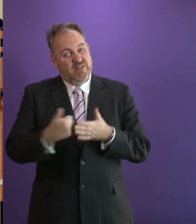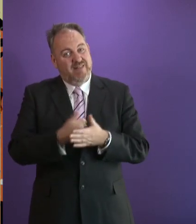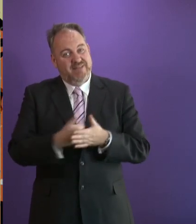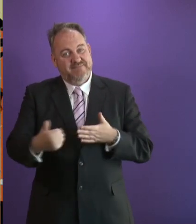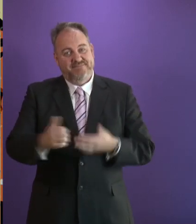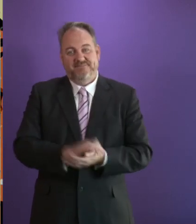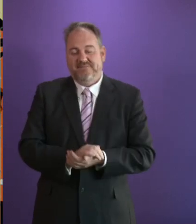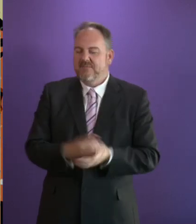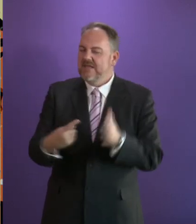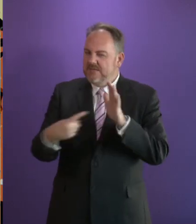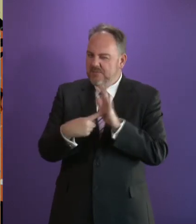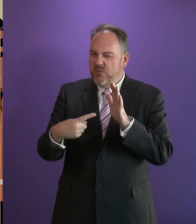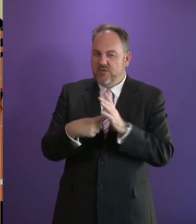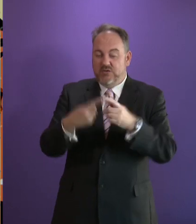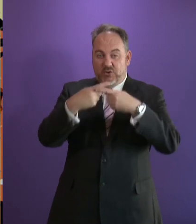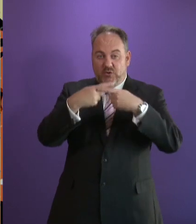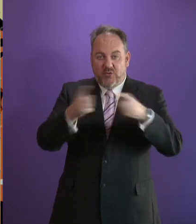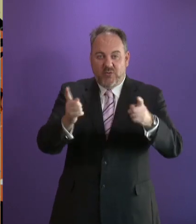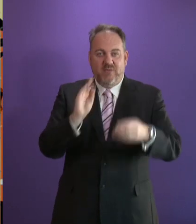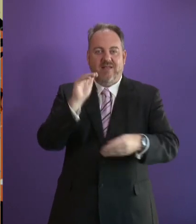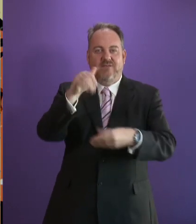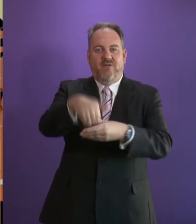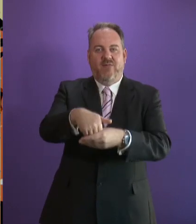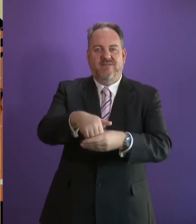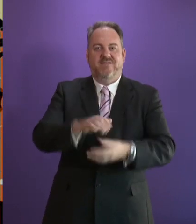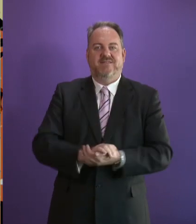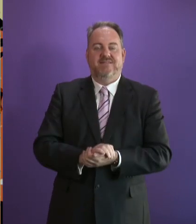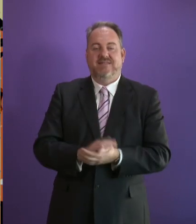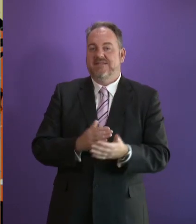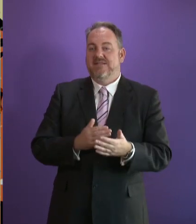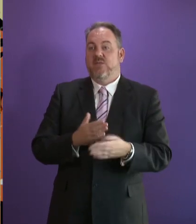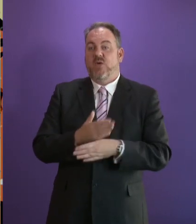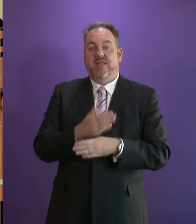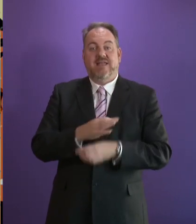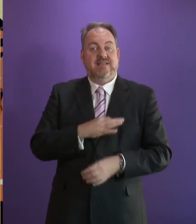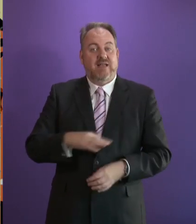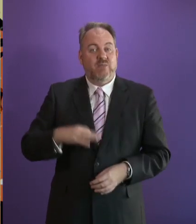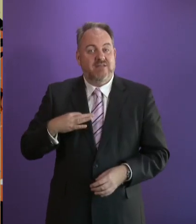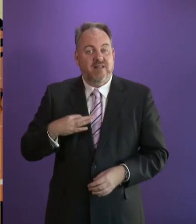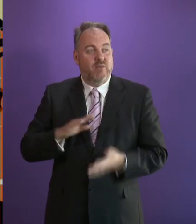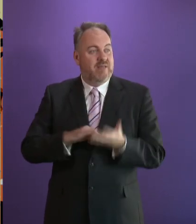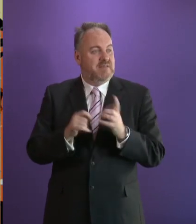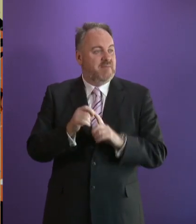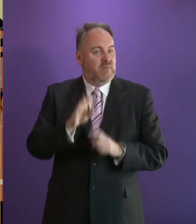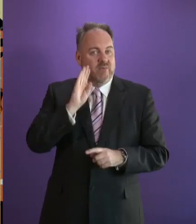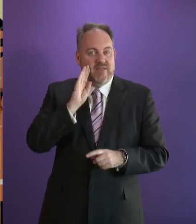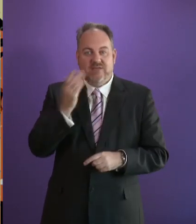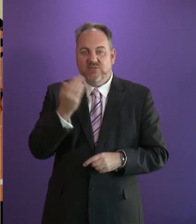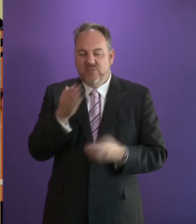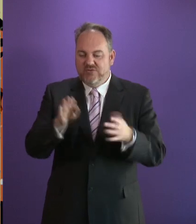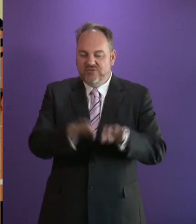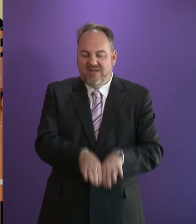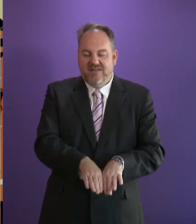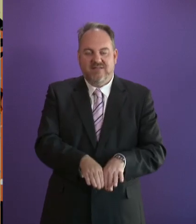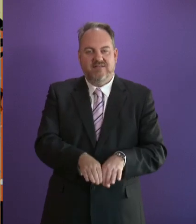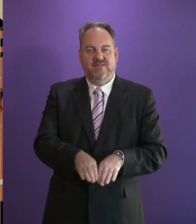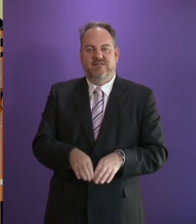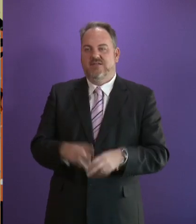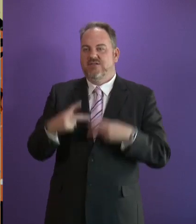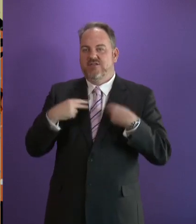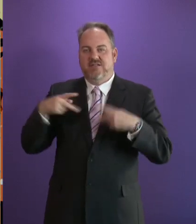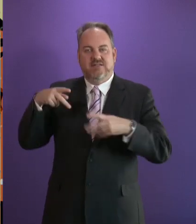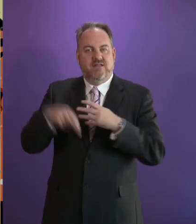you do get involved. As a councillor and as an MSP, when schools are being closed, when nurses are being closed, when there's cuts